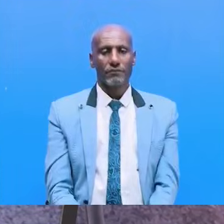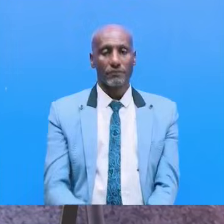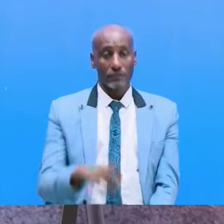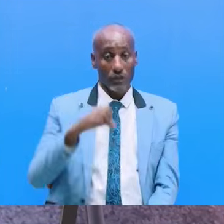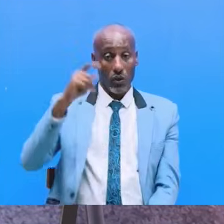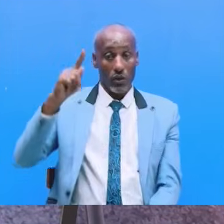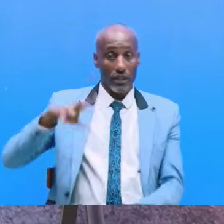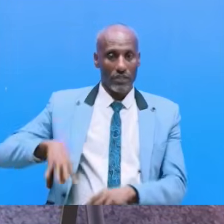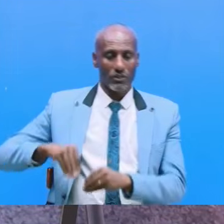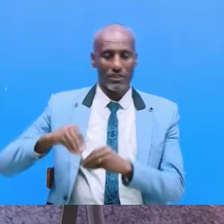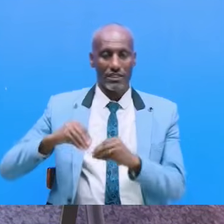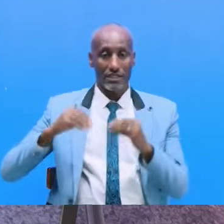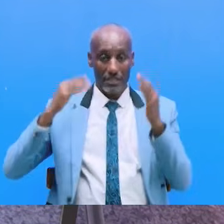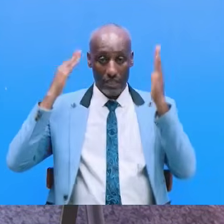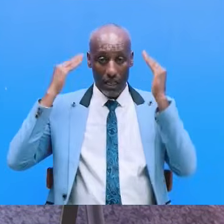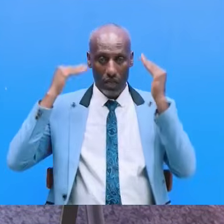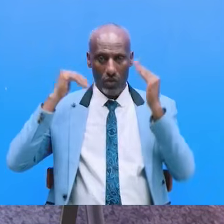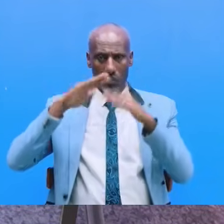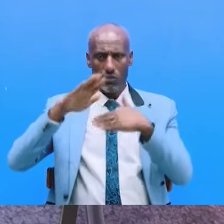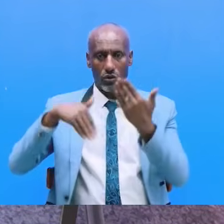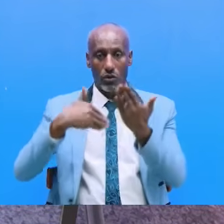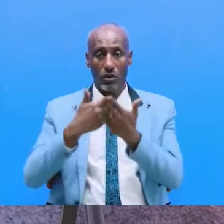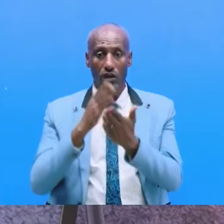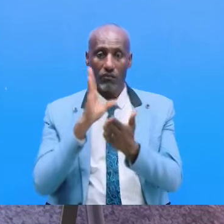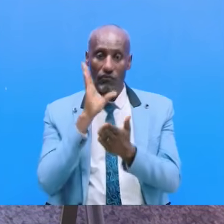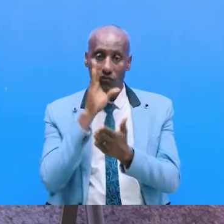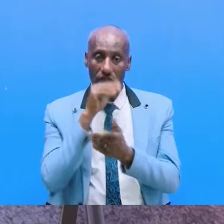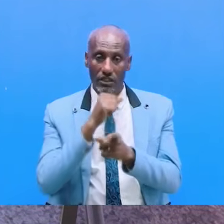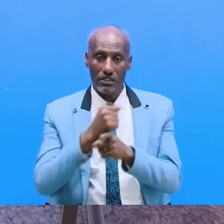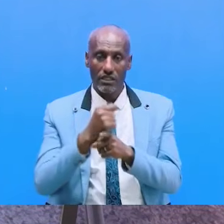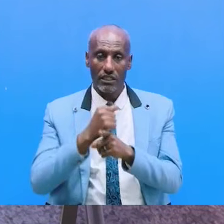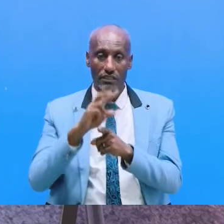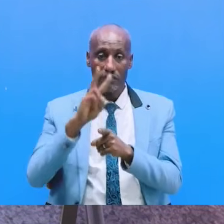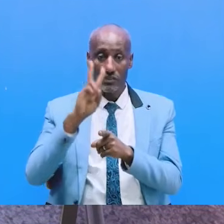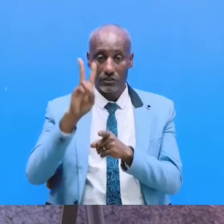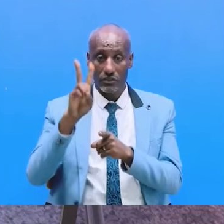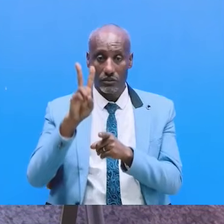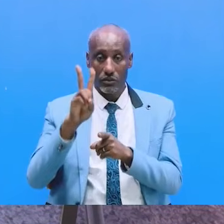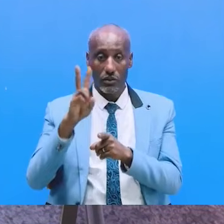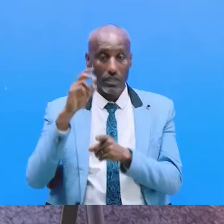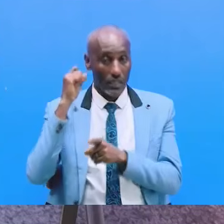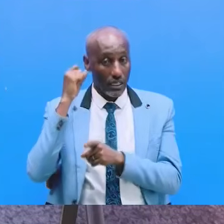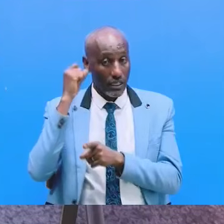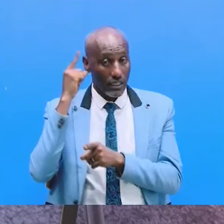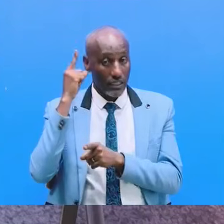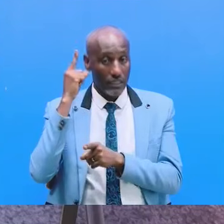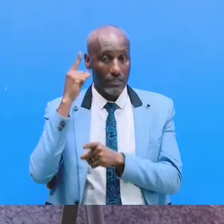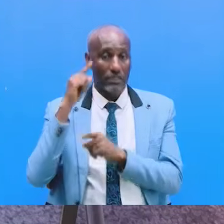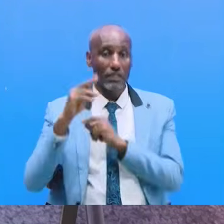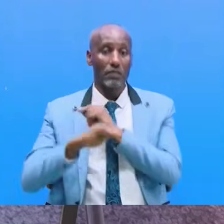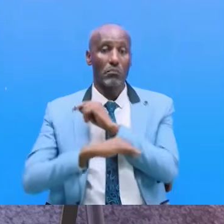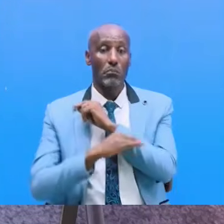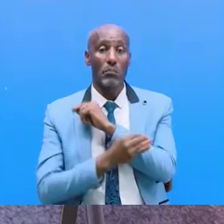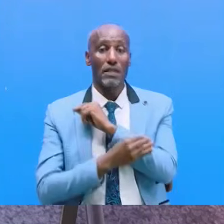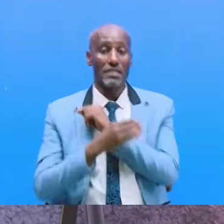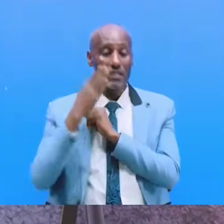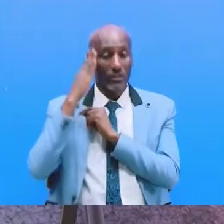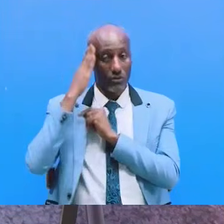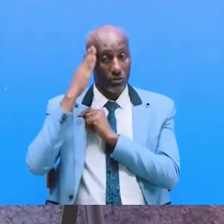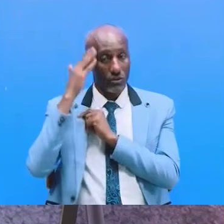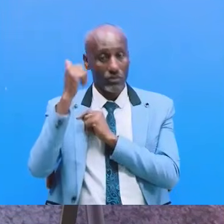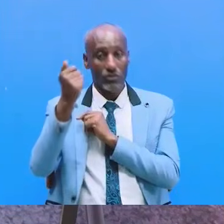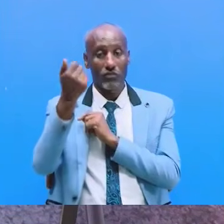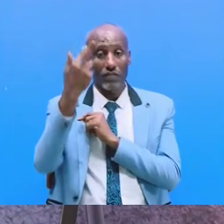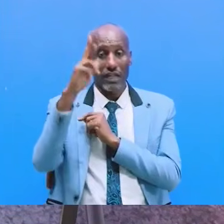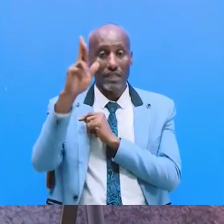Okay, students, I hope you all have finished activity 2 and you all are understand basic knowledge from articles. Let